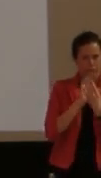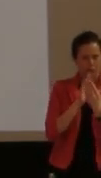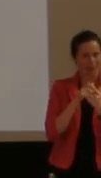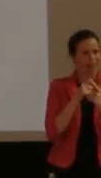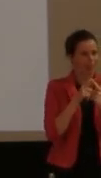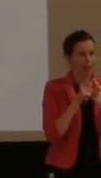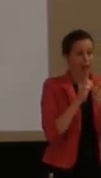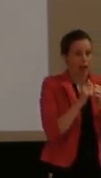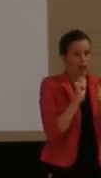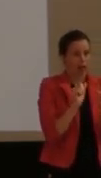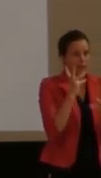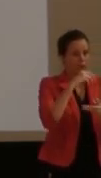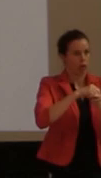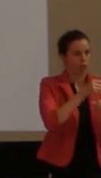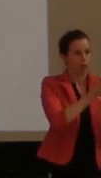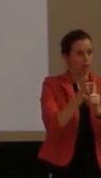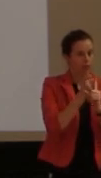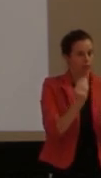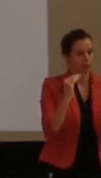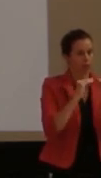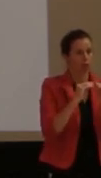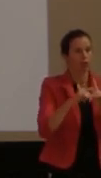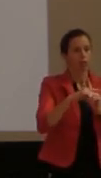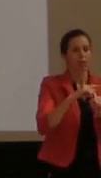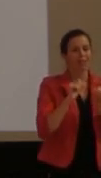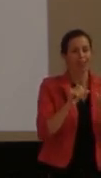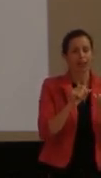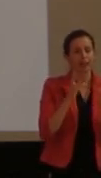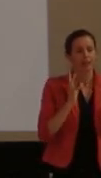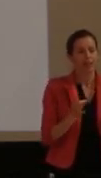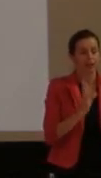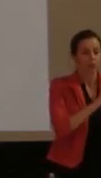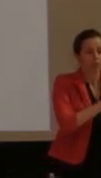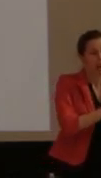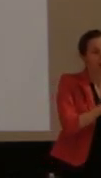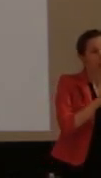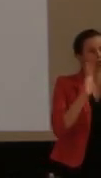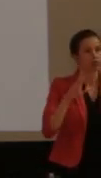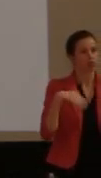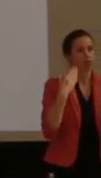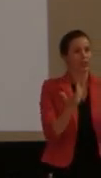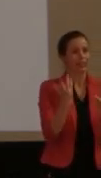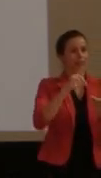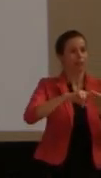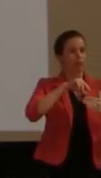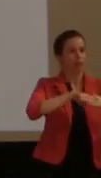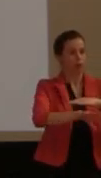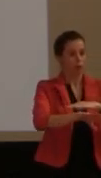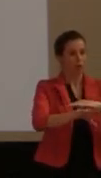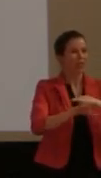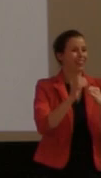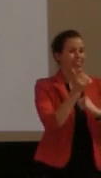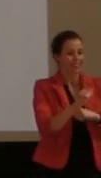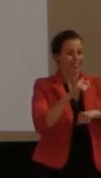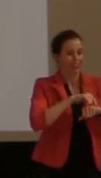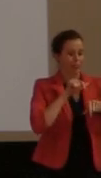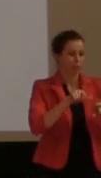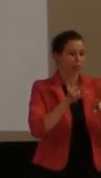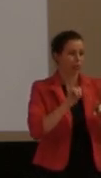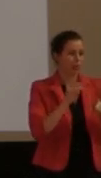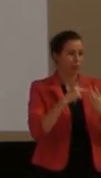participants. And of course, participants can choose to stop and re-enroll at any time during the program.